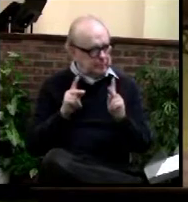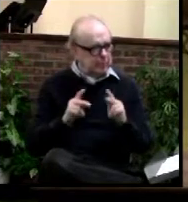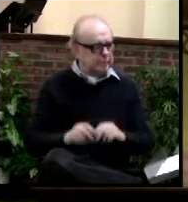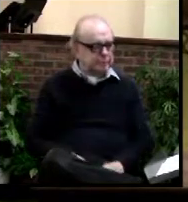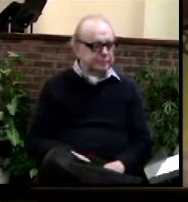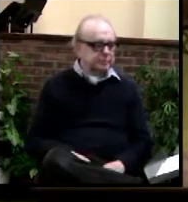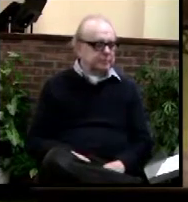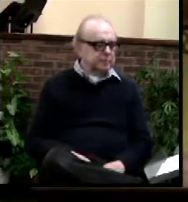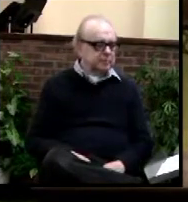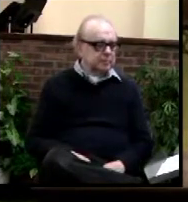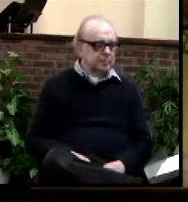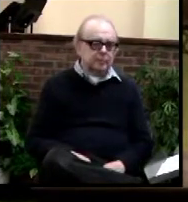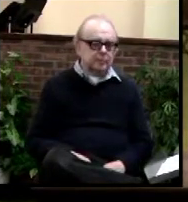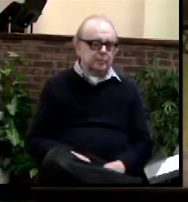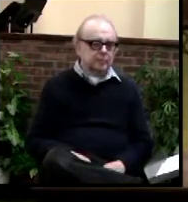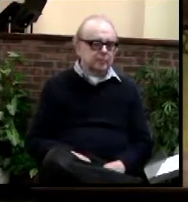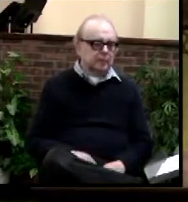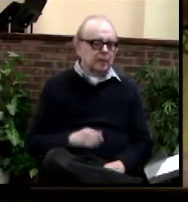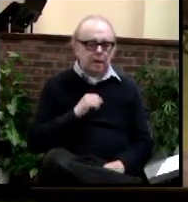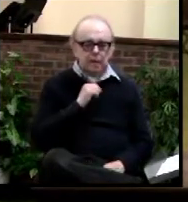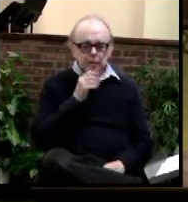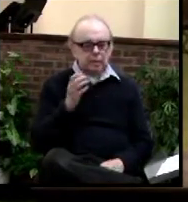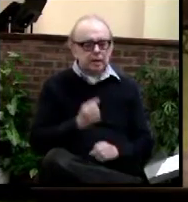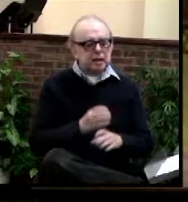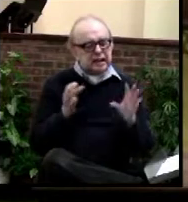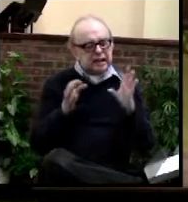Don't get tied to them.